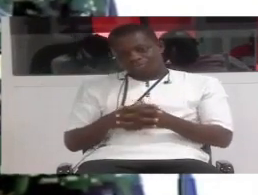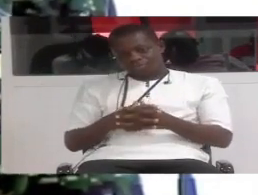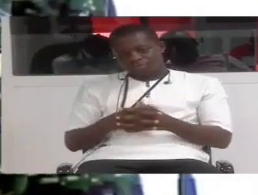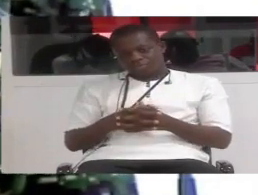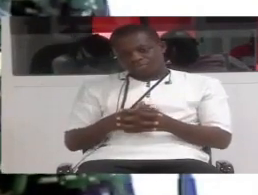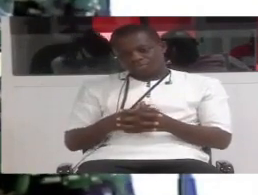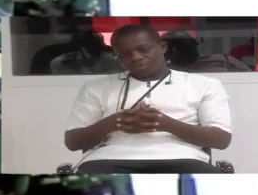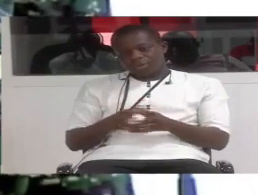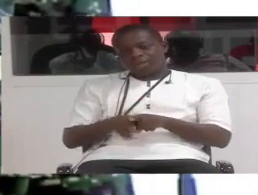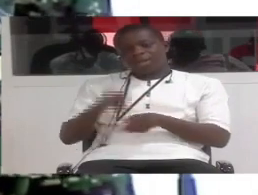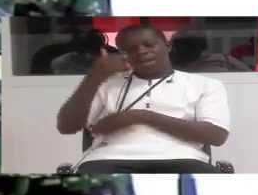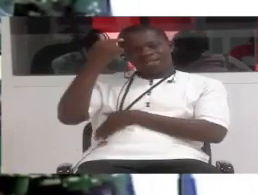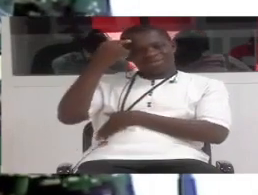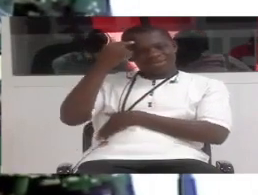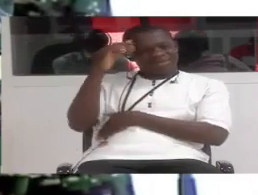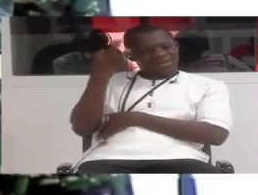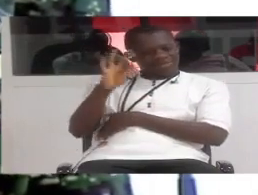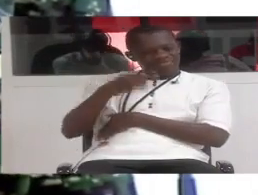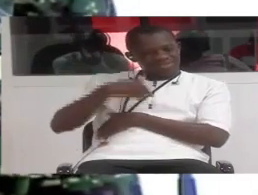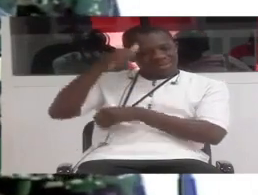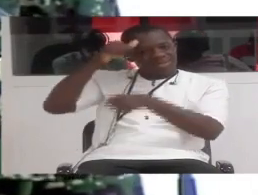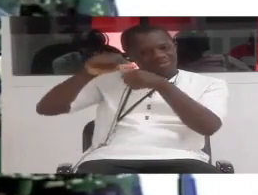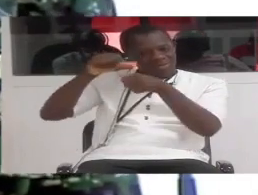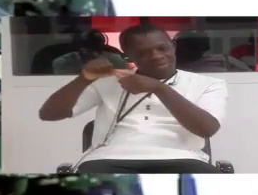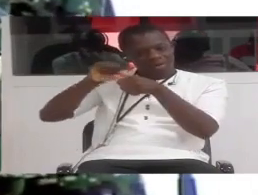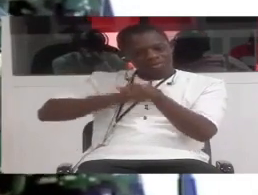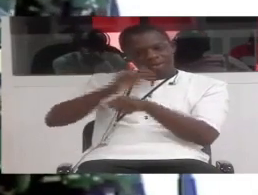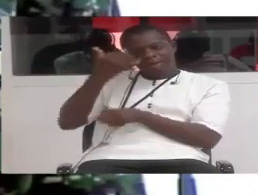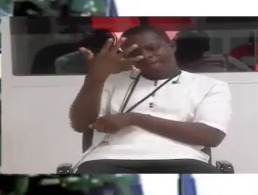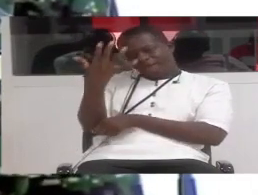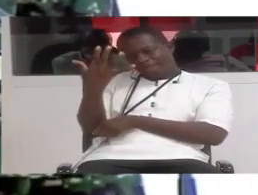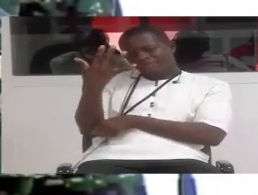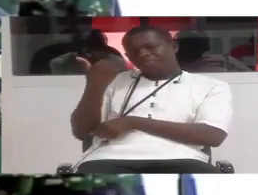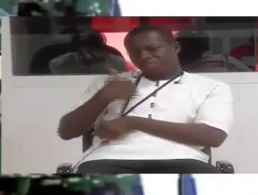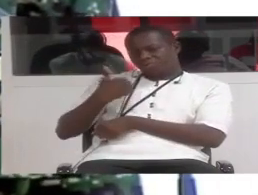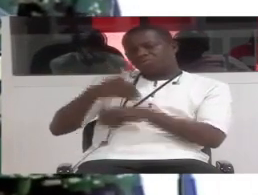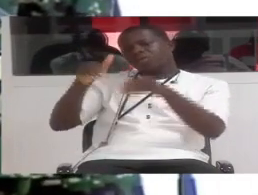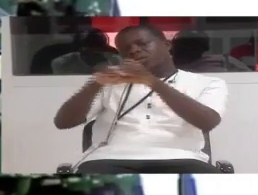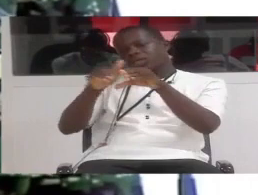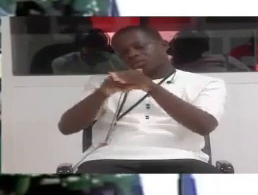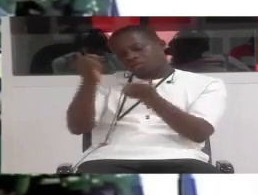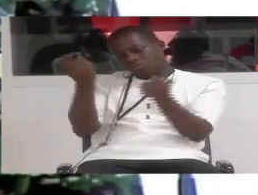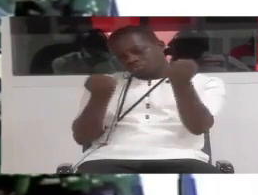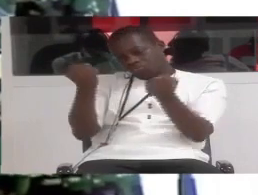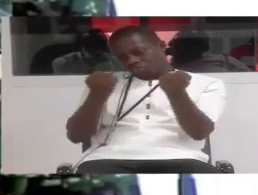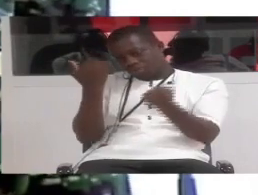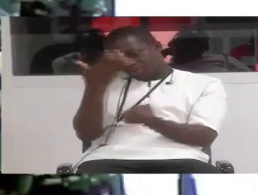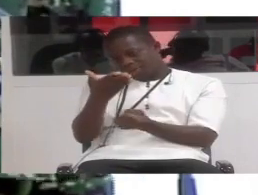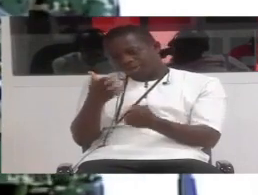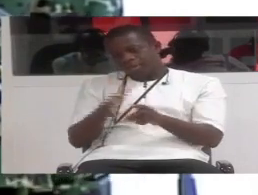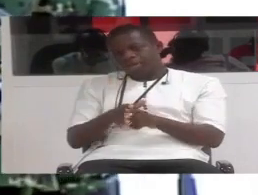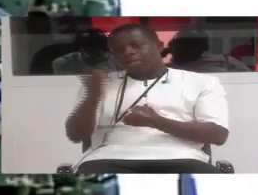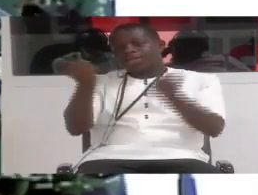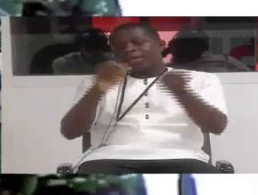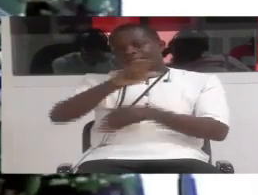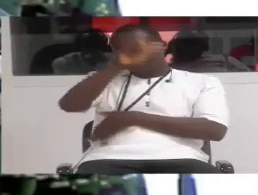out. Fogna suma fateleku ñom juroom ño nekkon ci moto bi. I think if I can recall, there were 5 in the vehicle. Moy